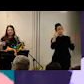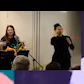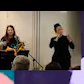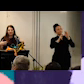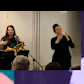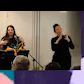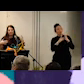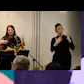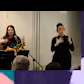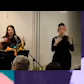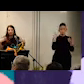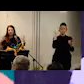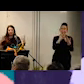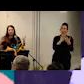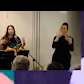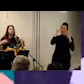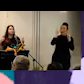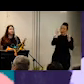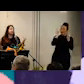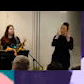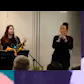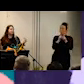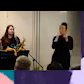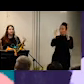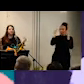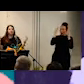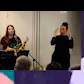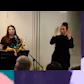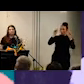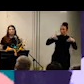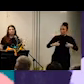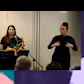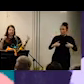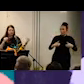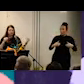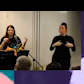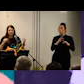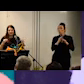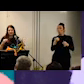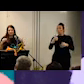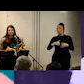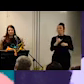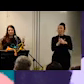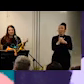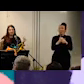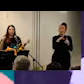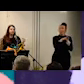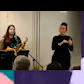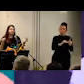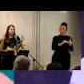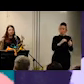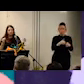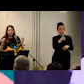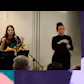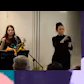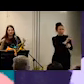autism and how we're using what are called preclinical models, so not people, but animals. And by the end, I